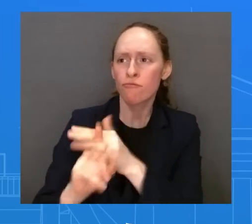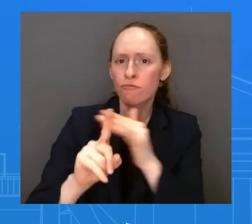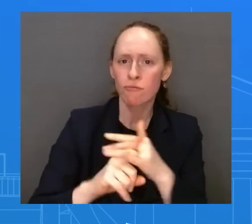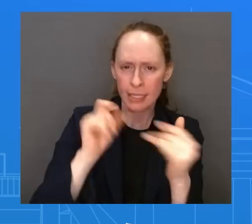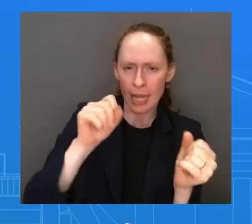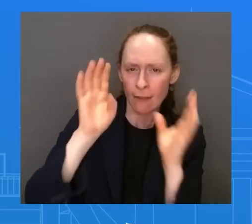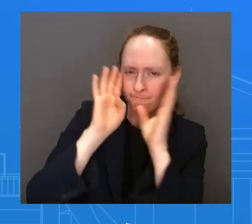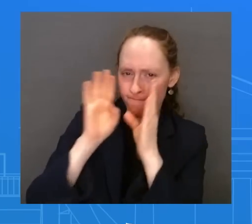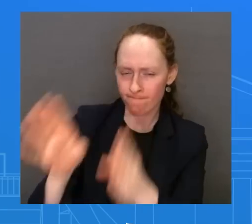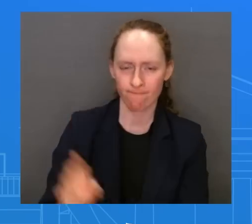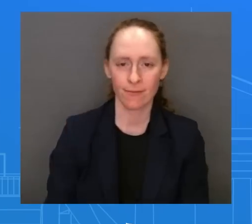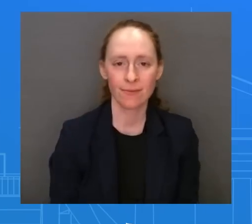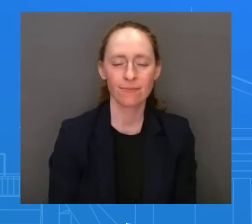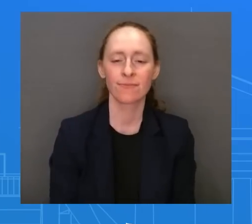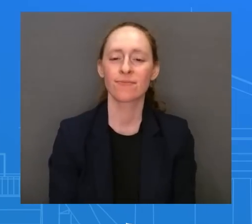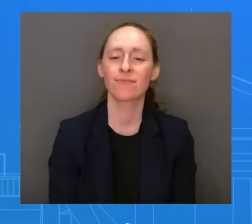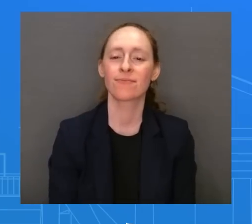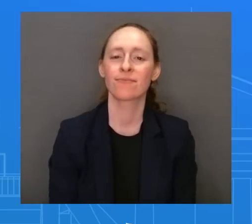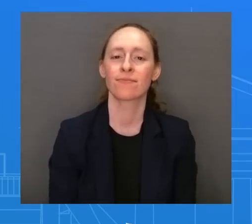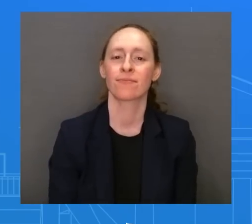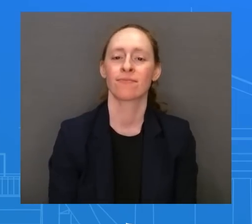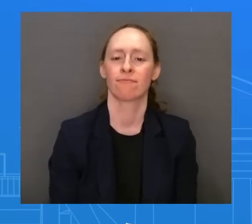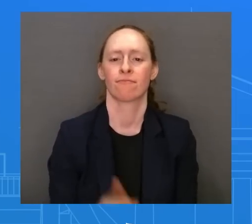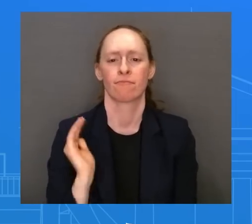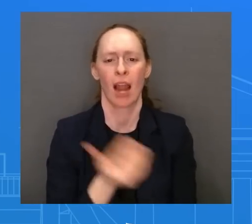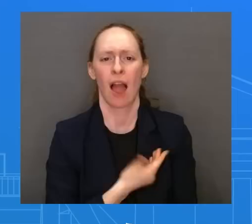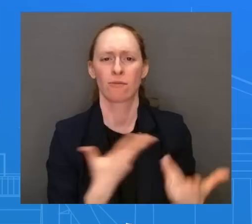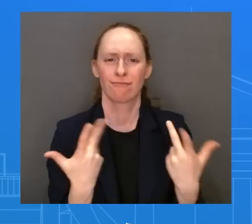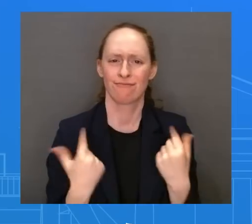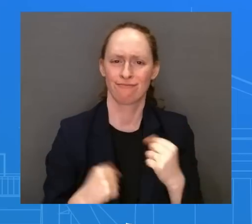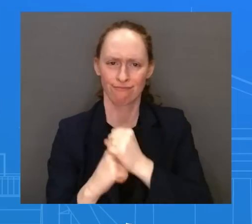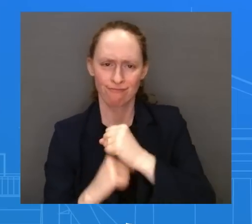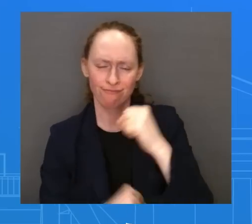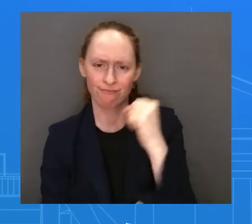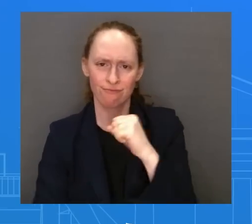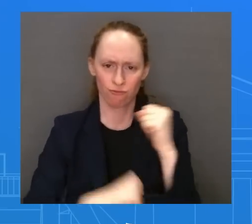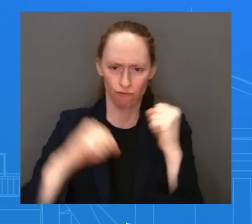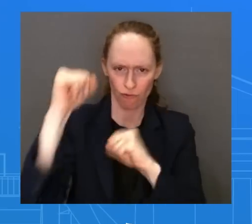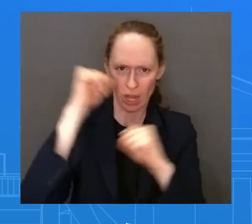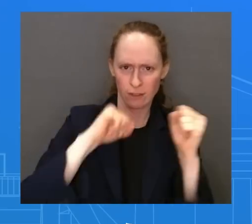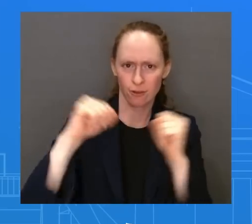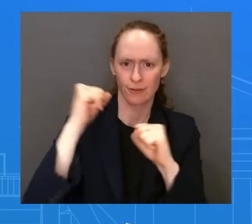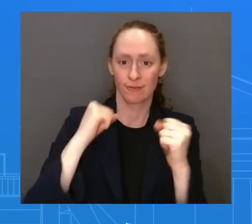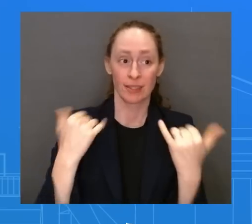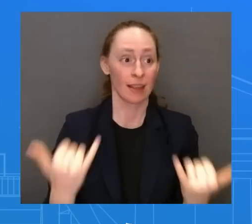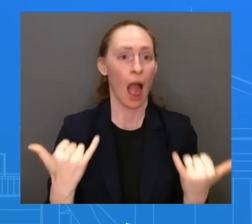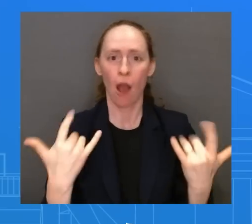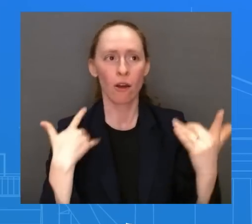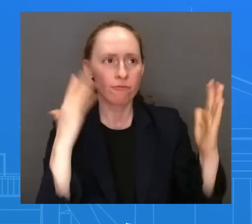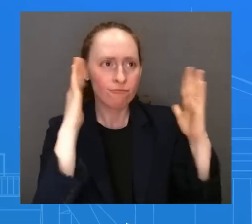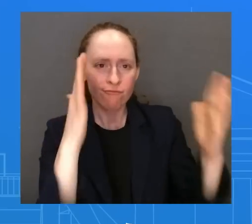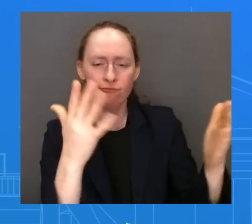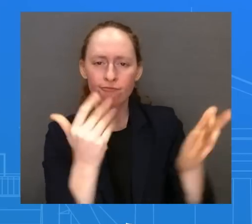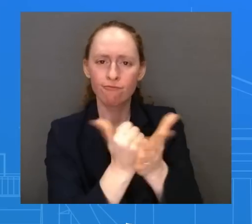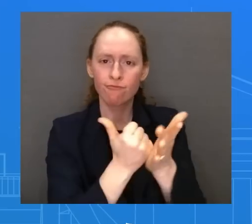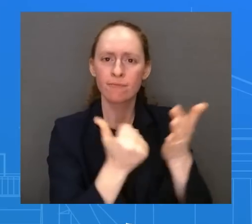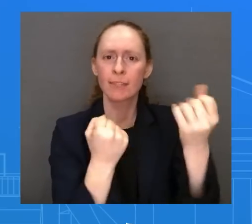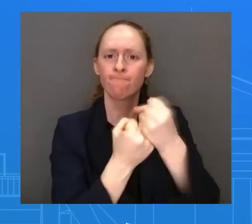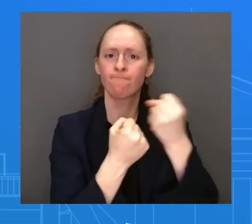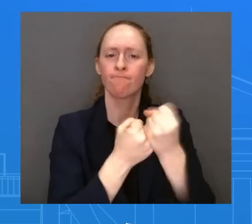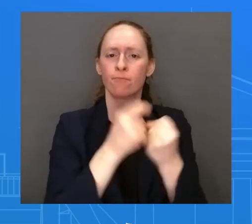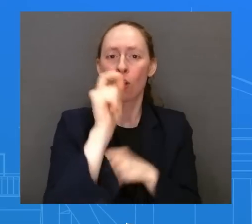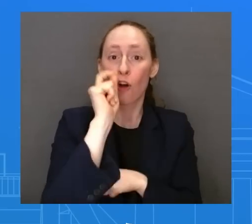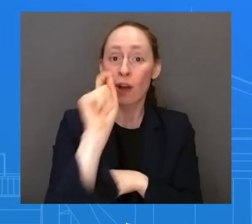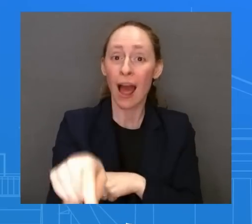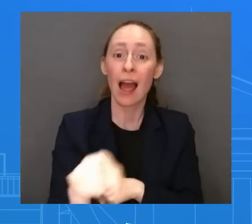commitments around the world as well as the competition with China because it is not fighting a ground war in Afghanistan